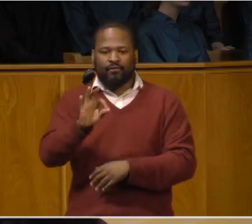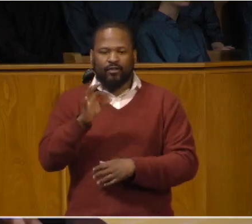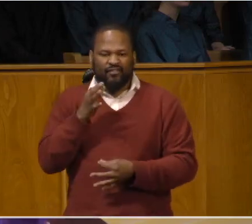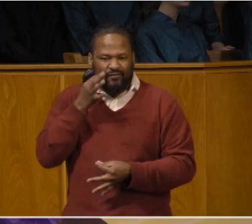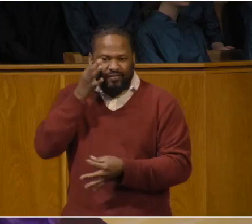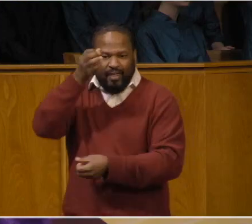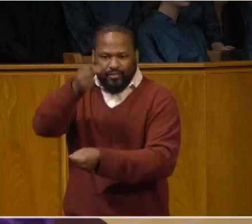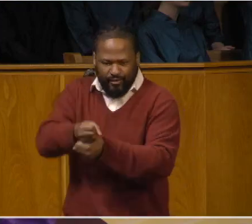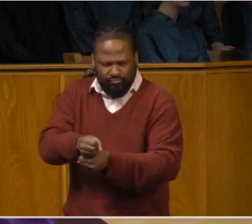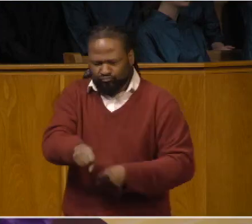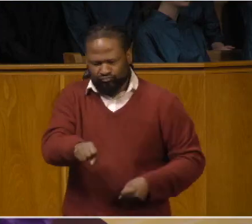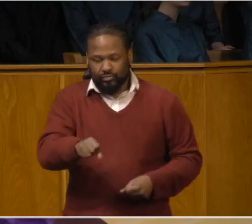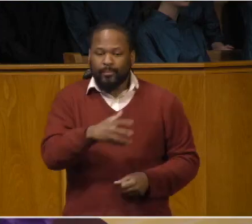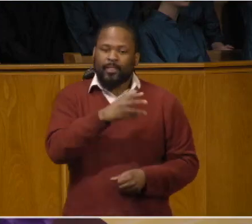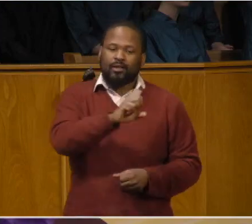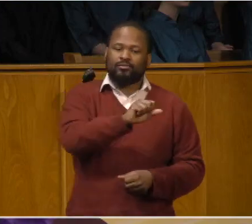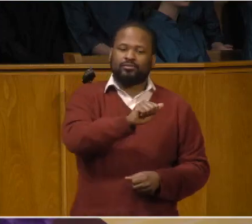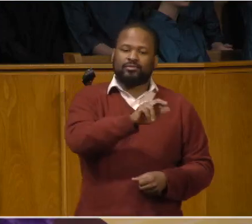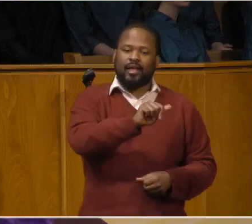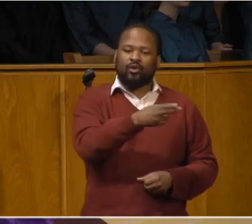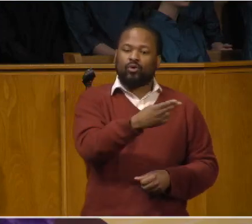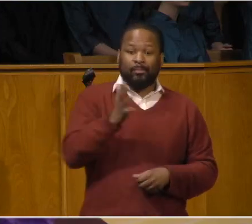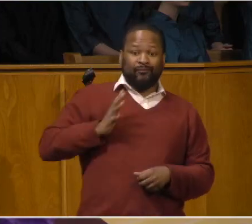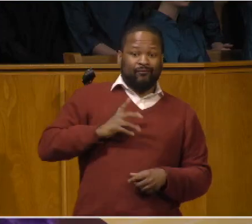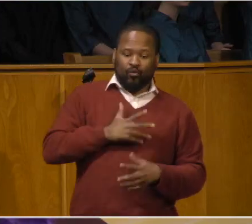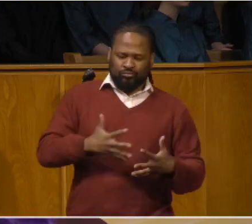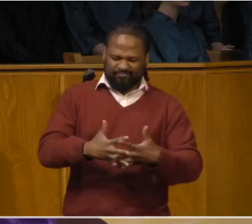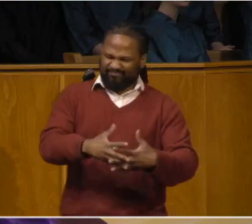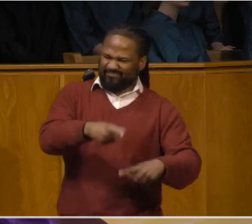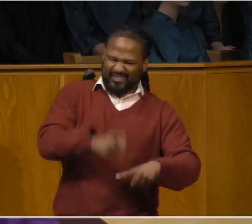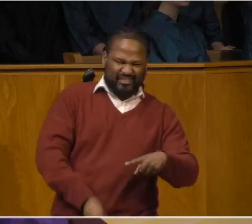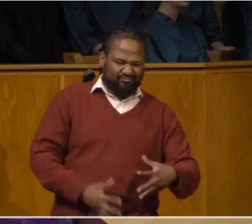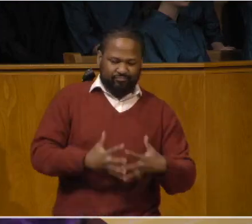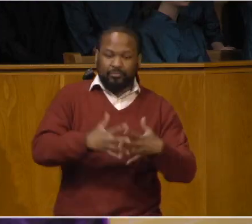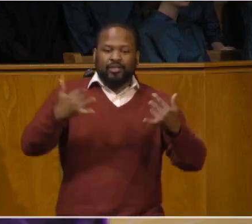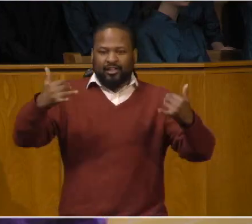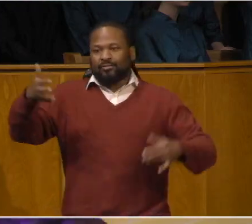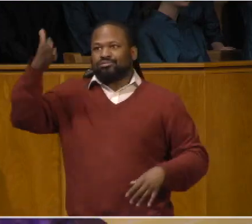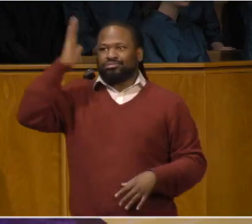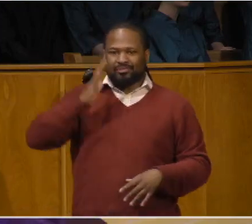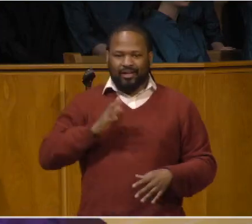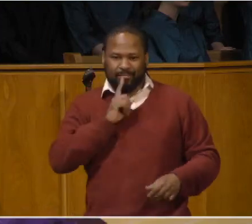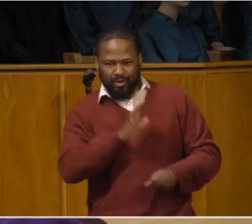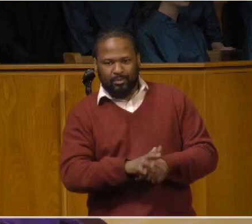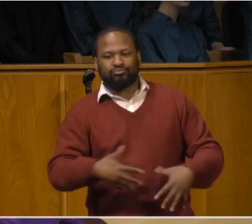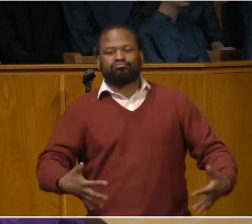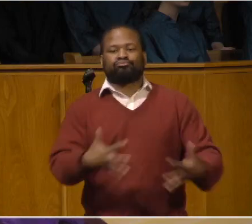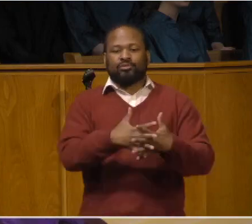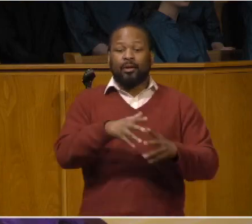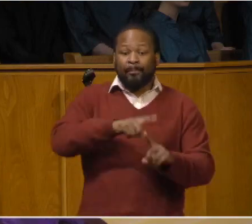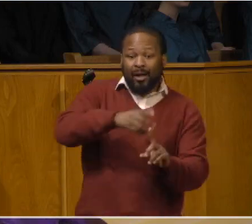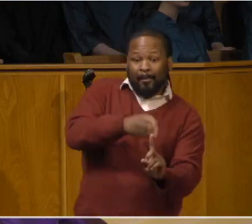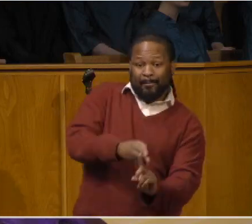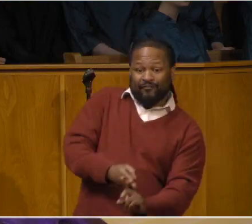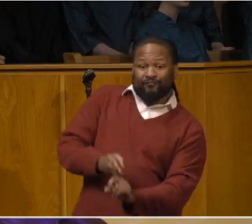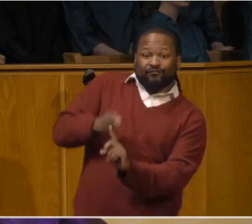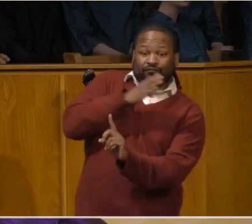once barren, brought forth the child Isaac, which God promised. But there was another child before